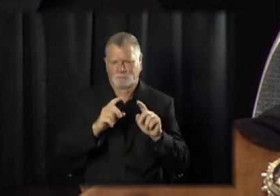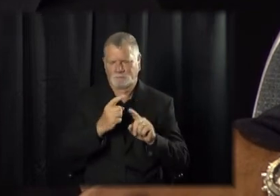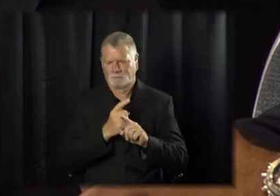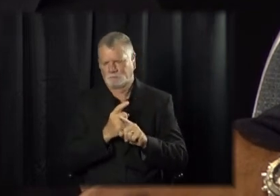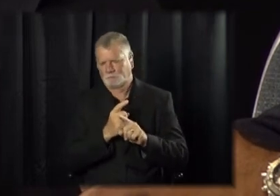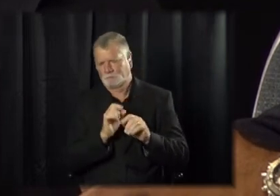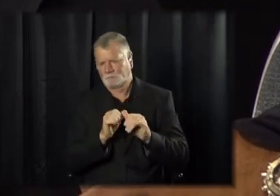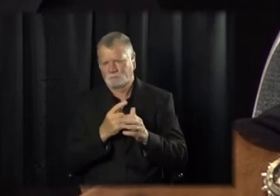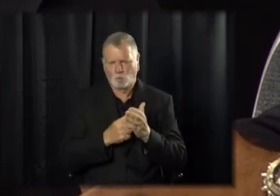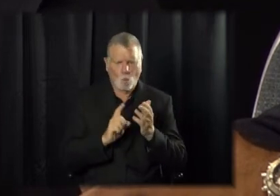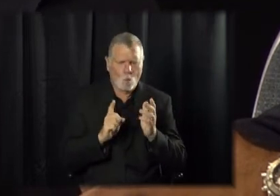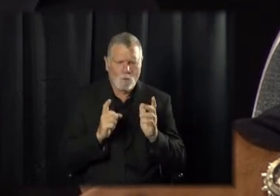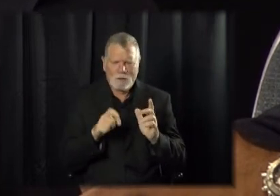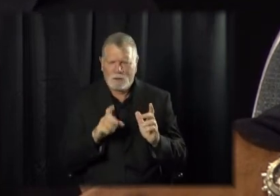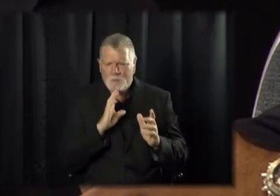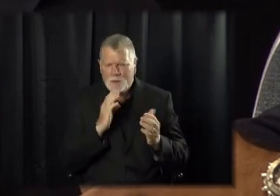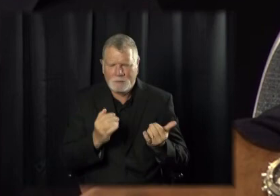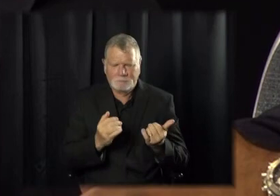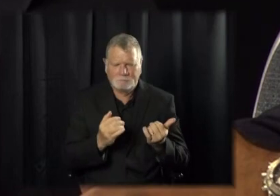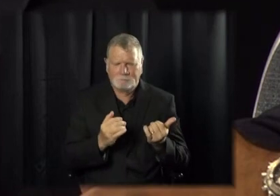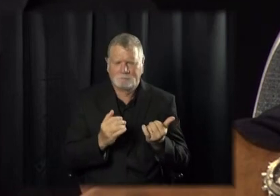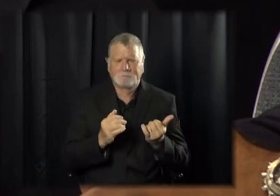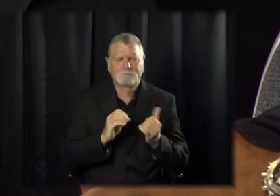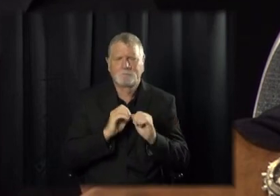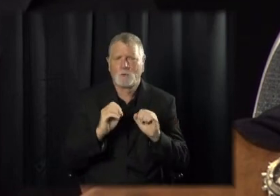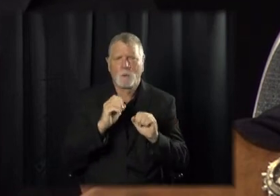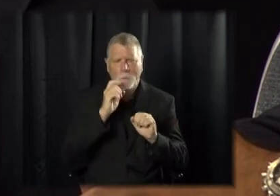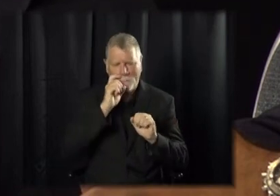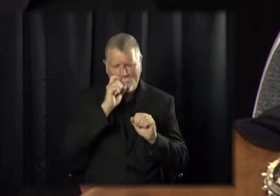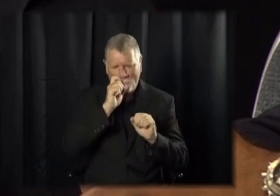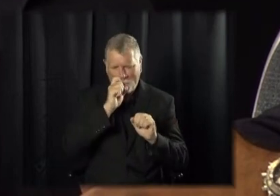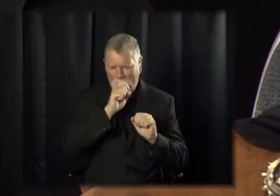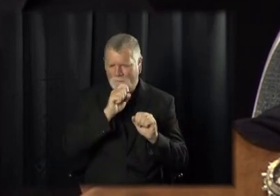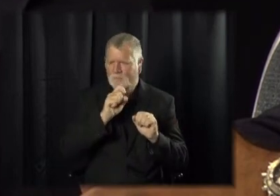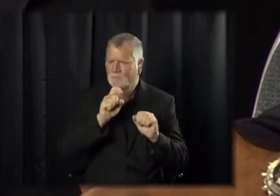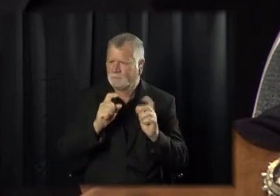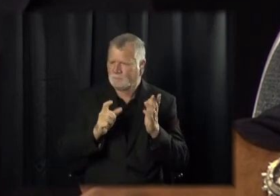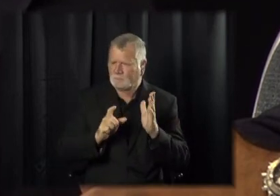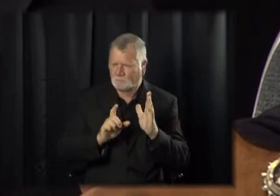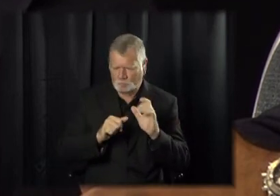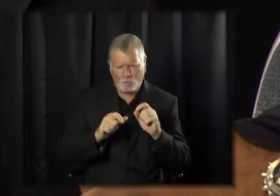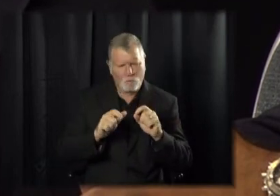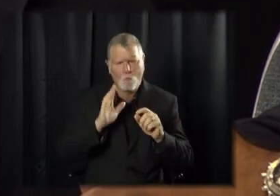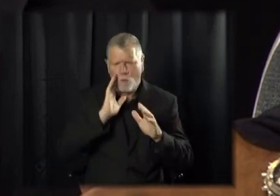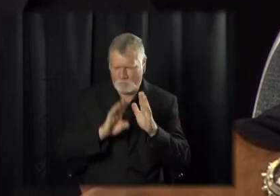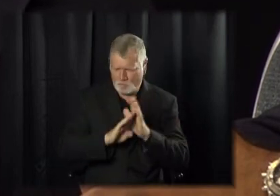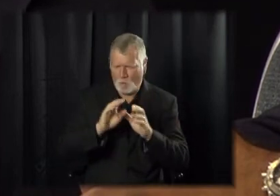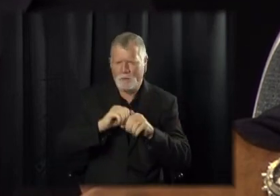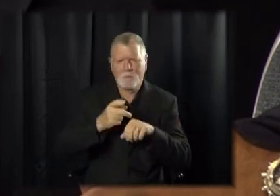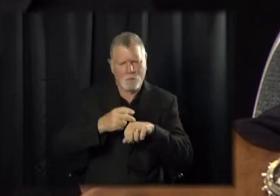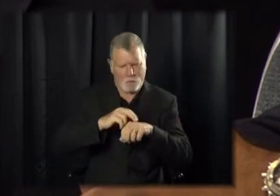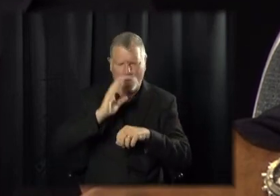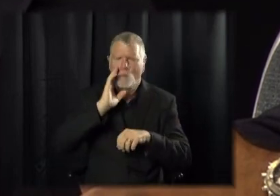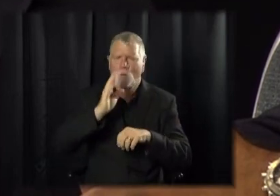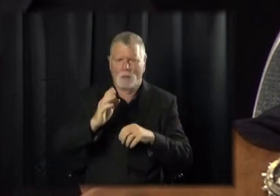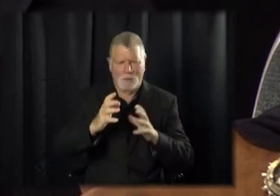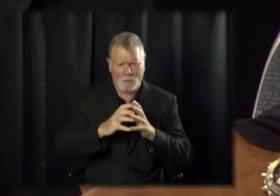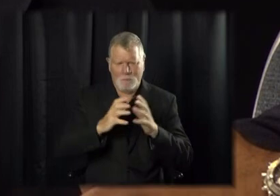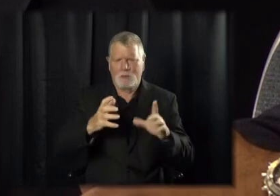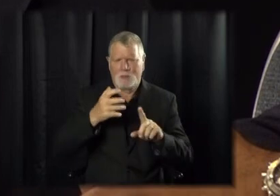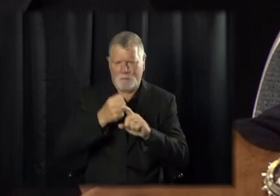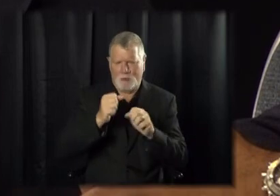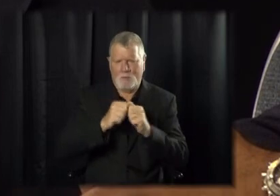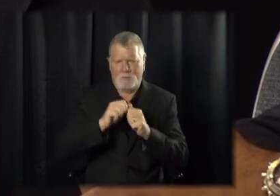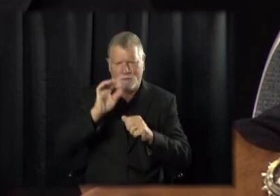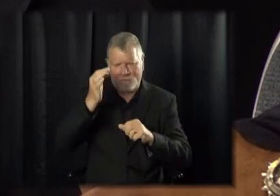this point in time. There's no question that there'll be additional growth in Puerto Rico. There's no question that there's not going to be a significant impact